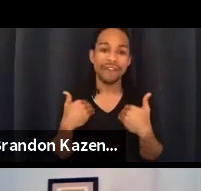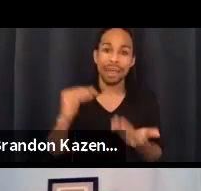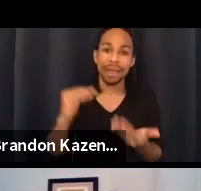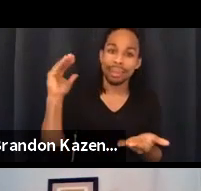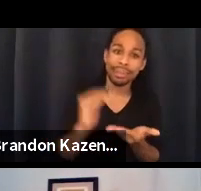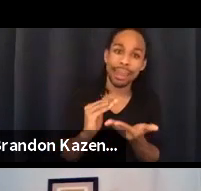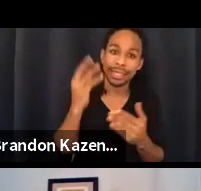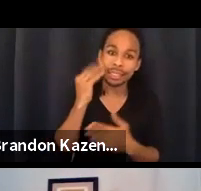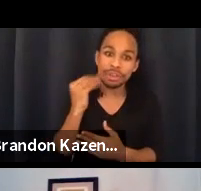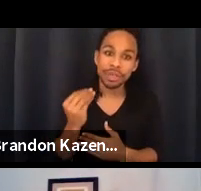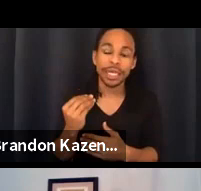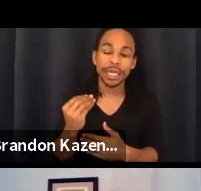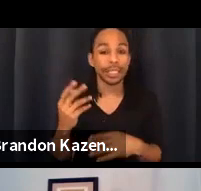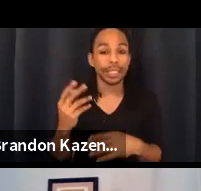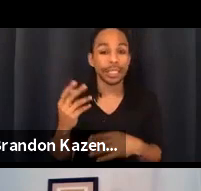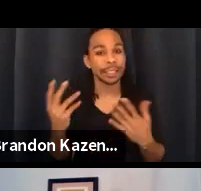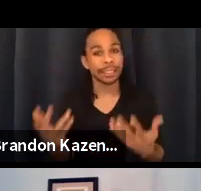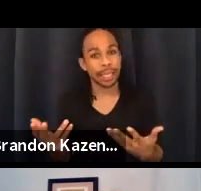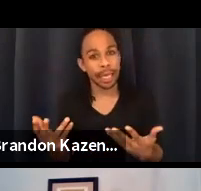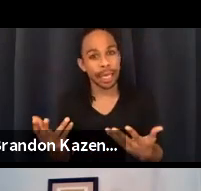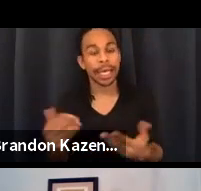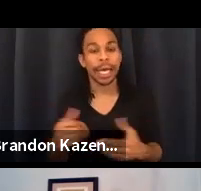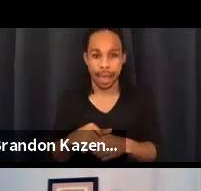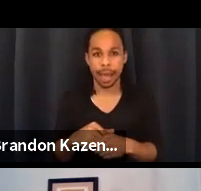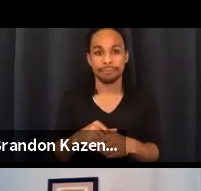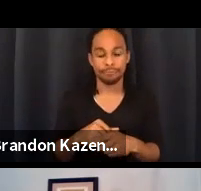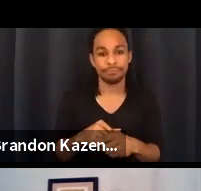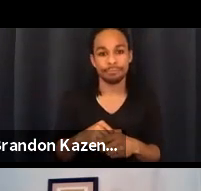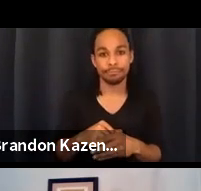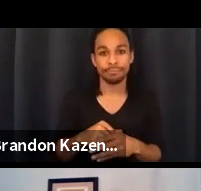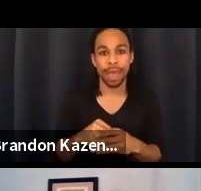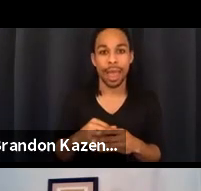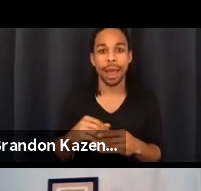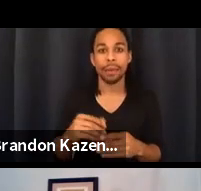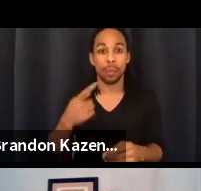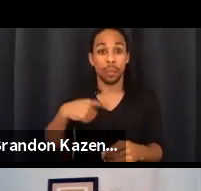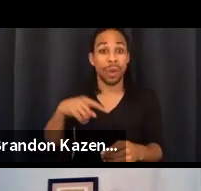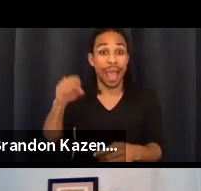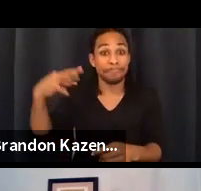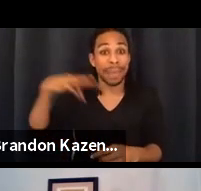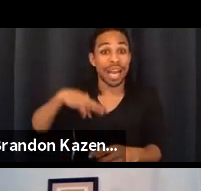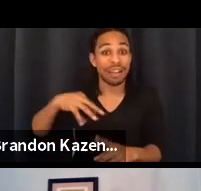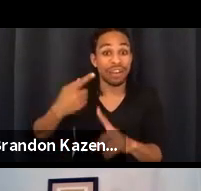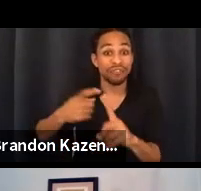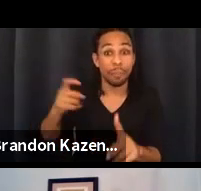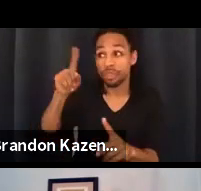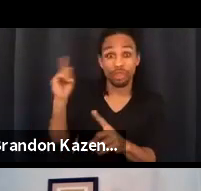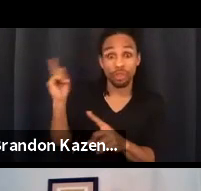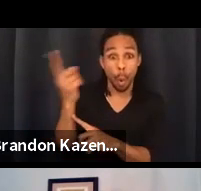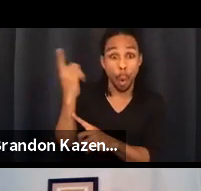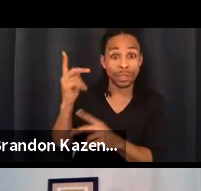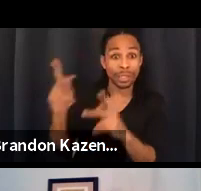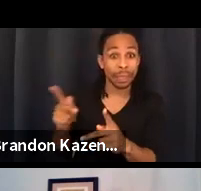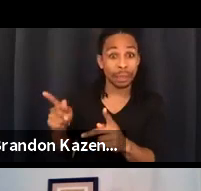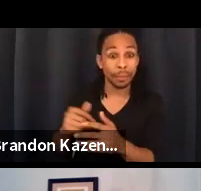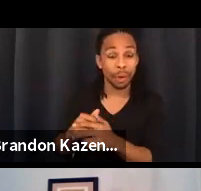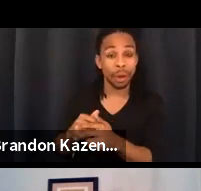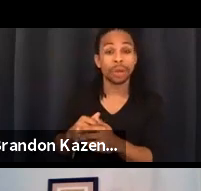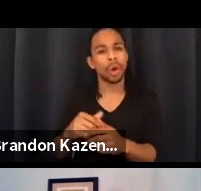of collection of information, not just with the presenters that are in